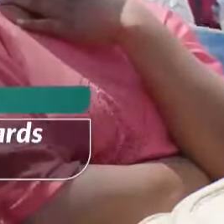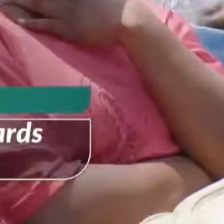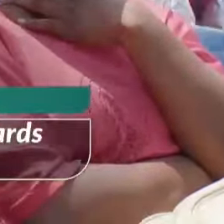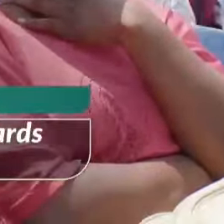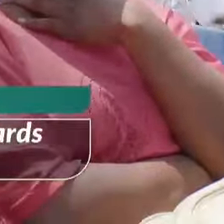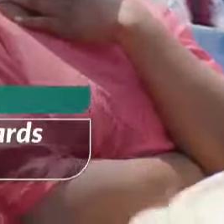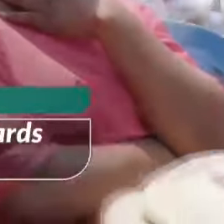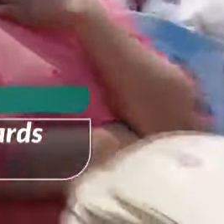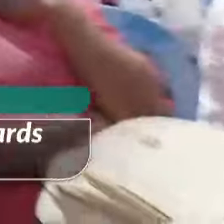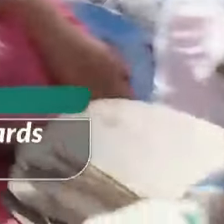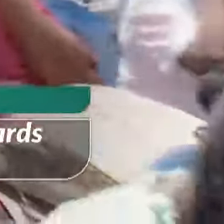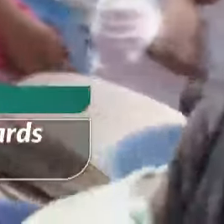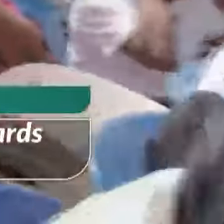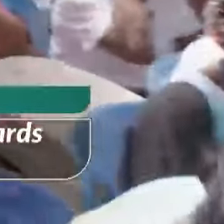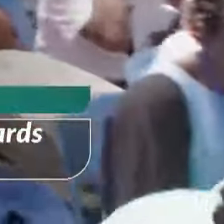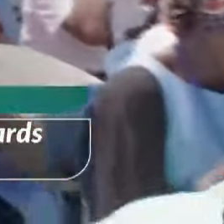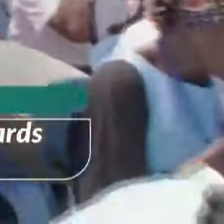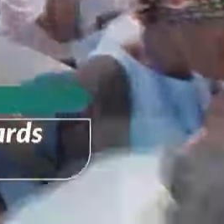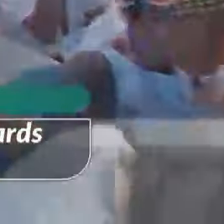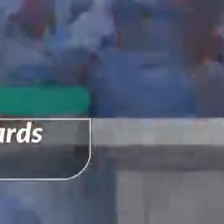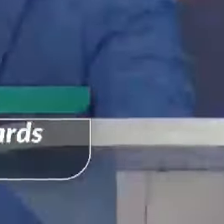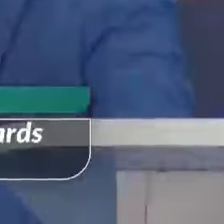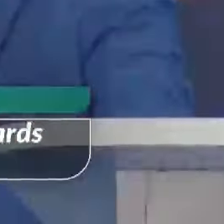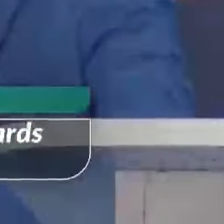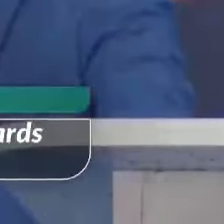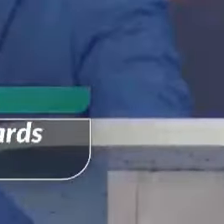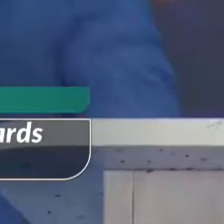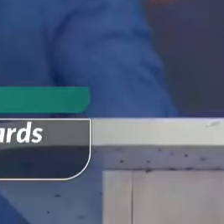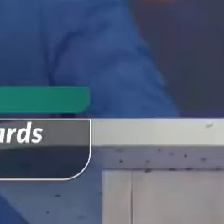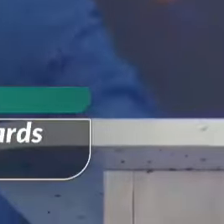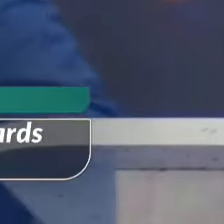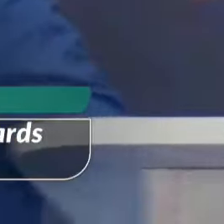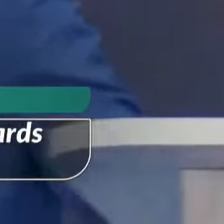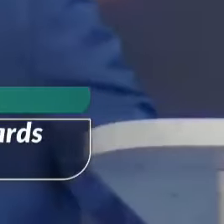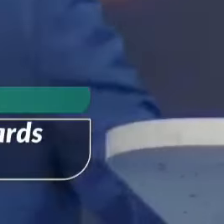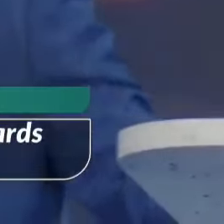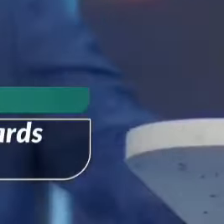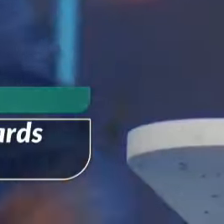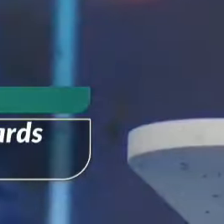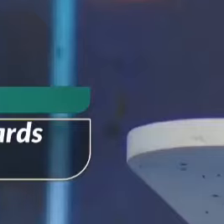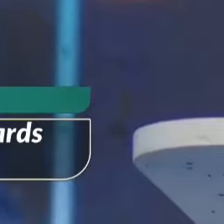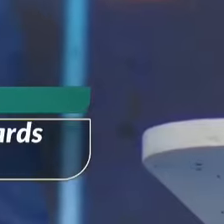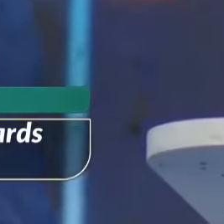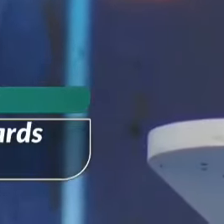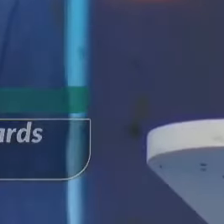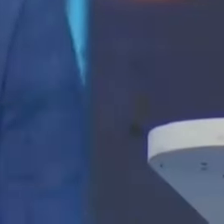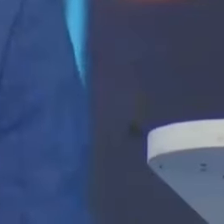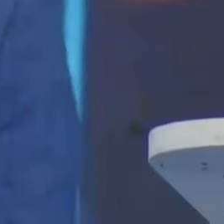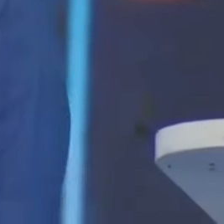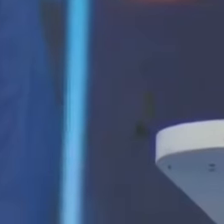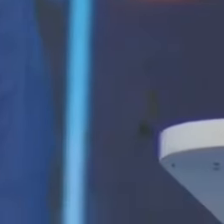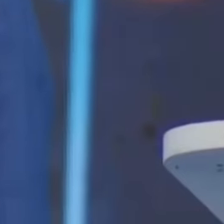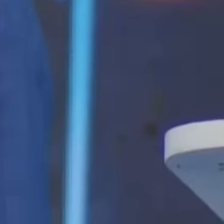car and he parked the car at the garage, and the car is neat, might even wash the